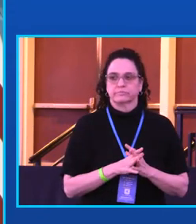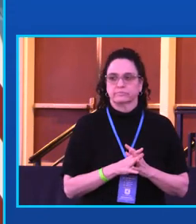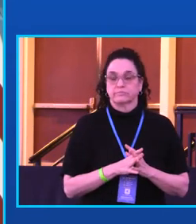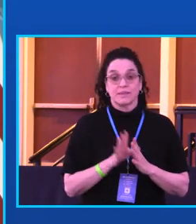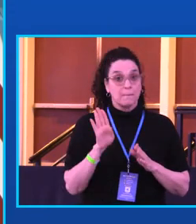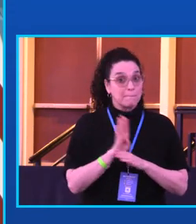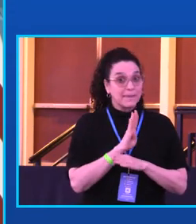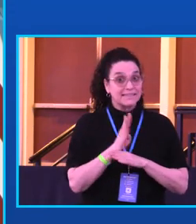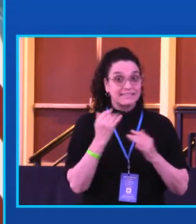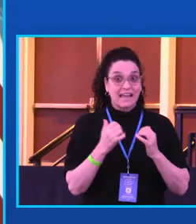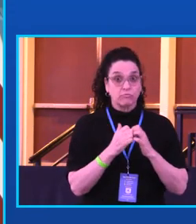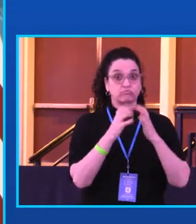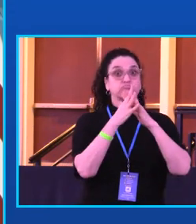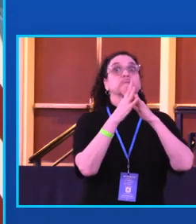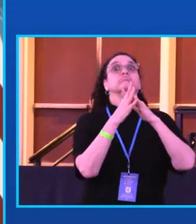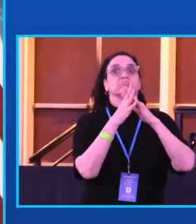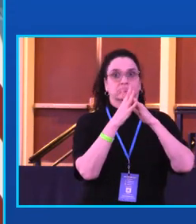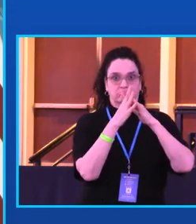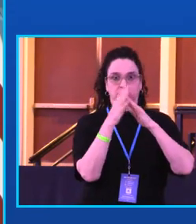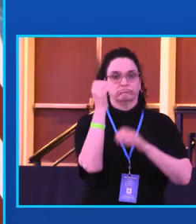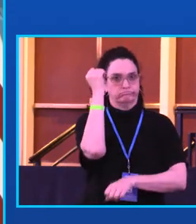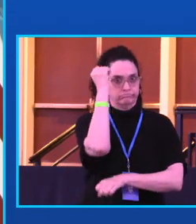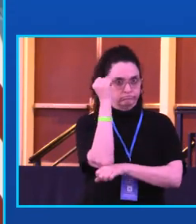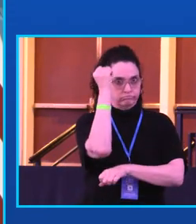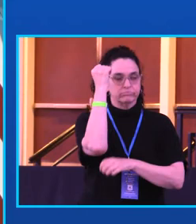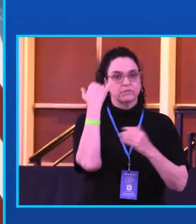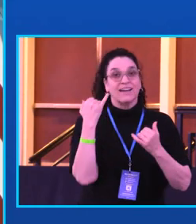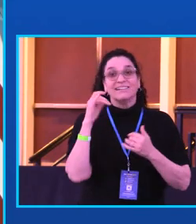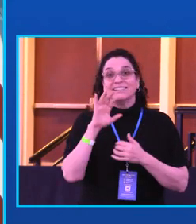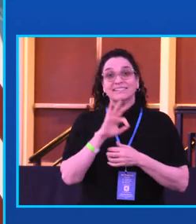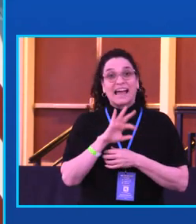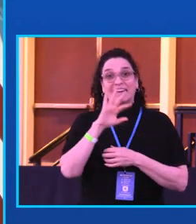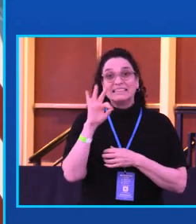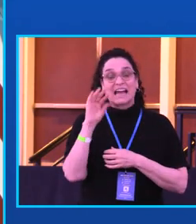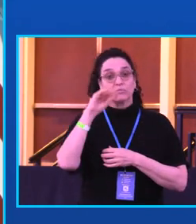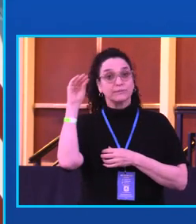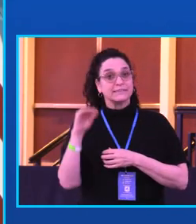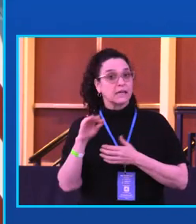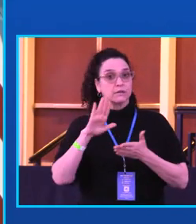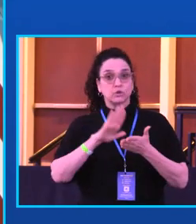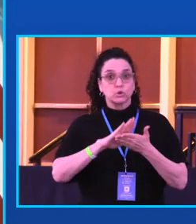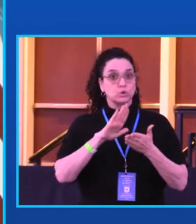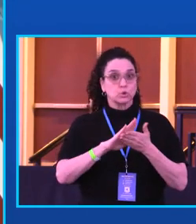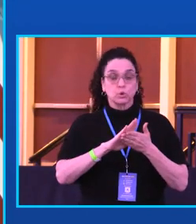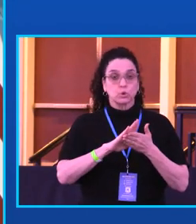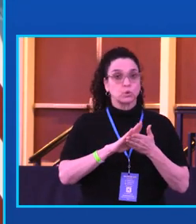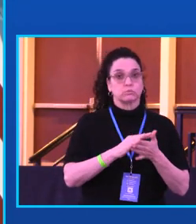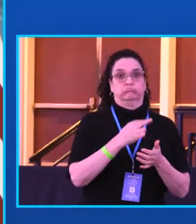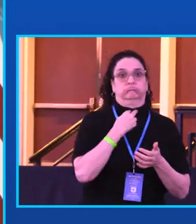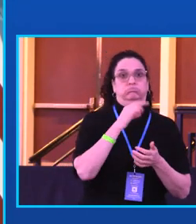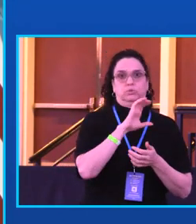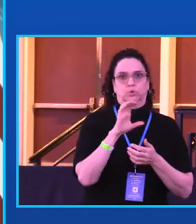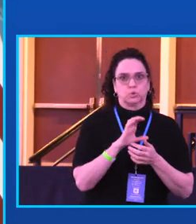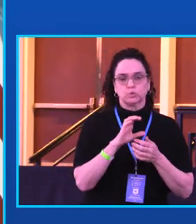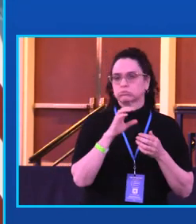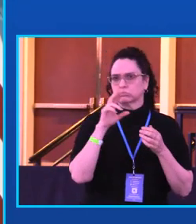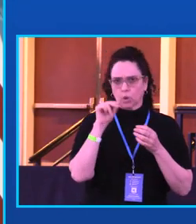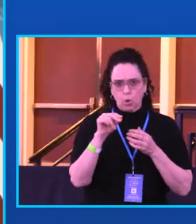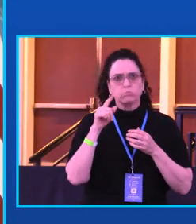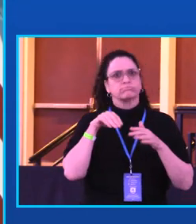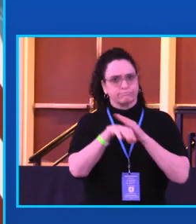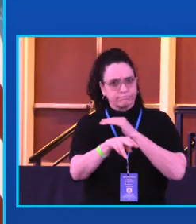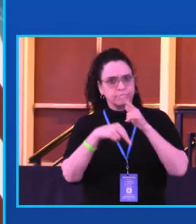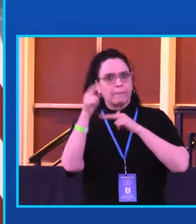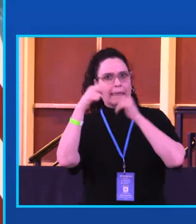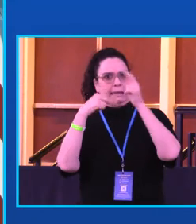Businesses are back open, and 99% of our schools are no longer remote. We went from 60,000 jobs